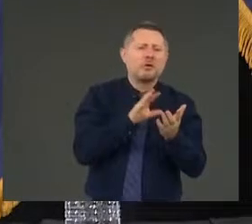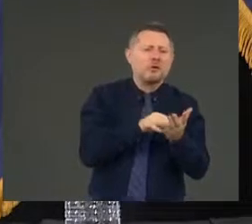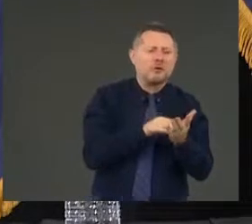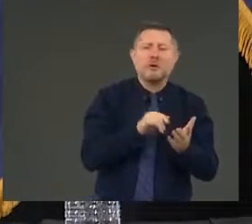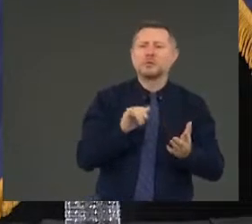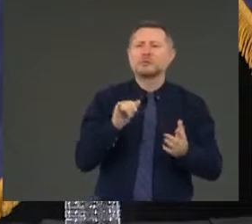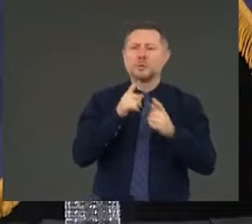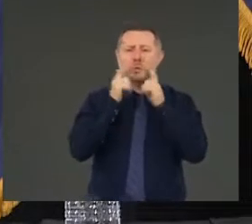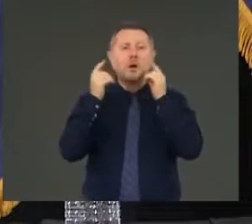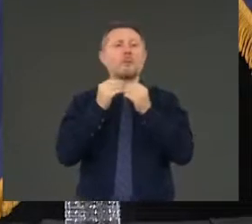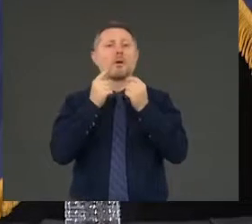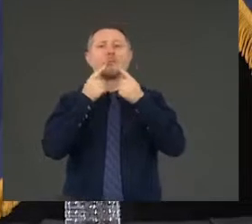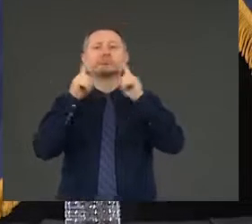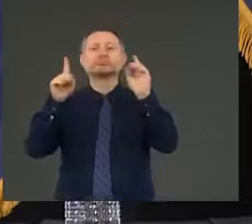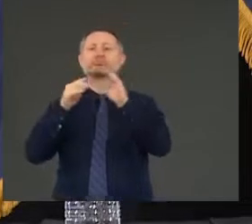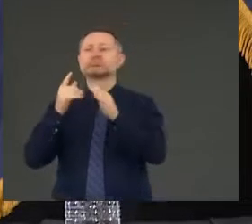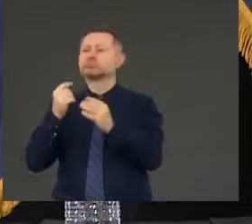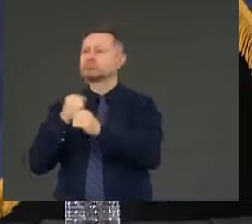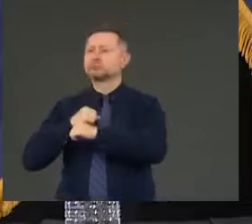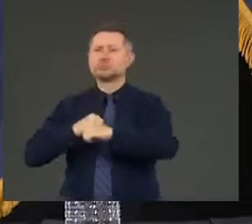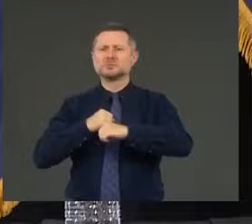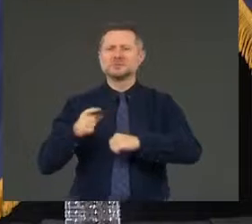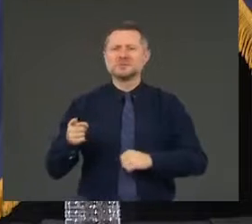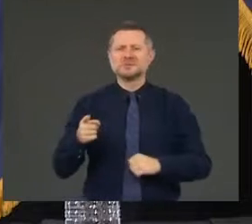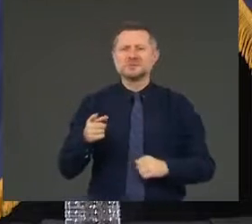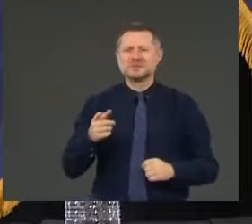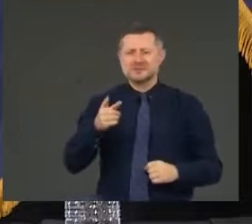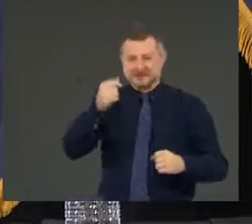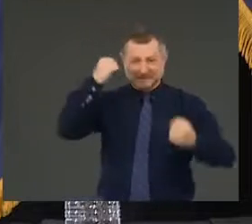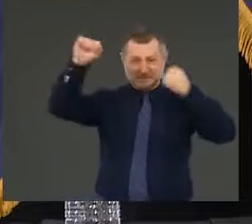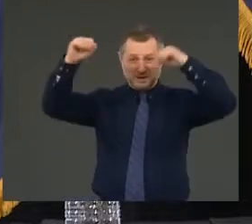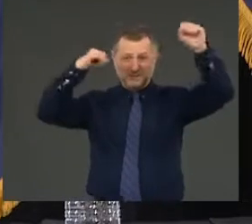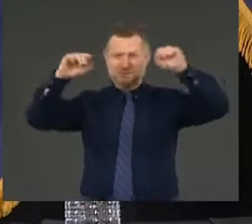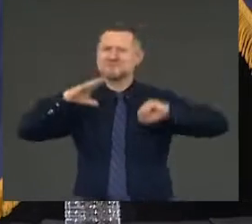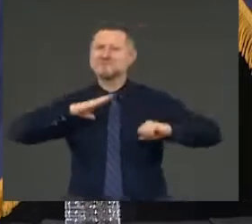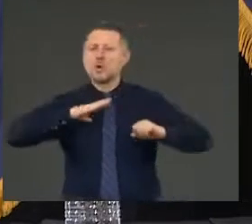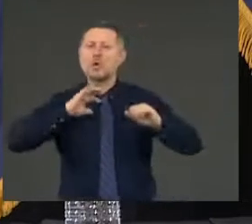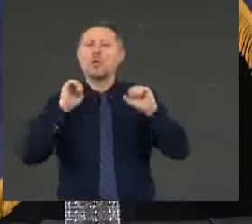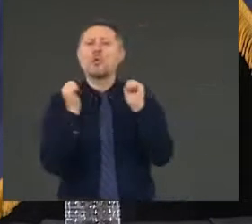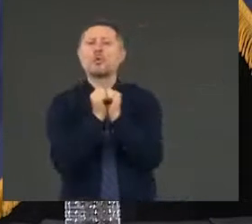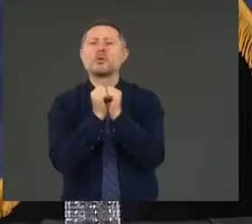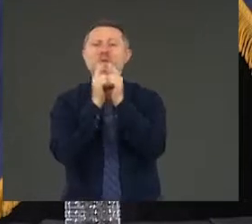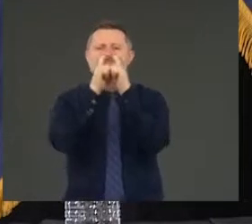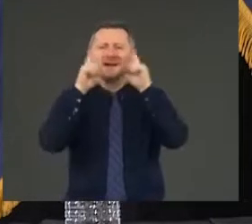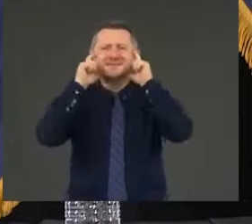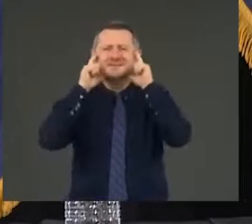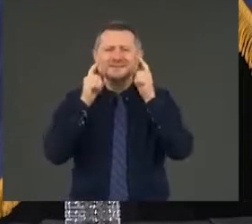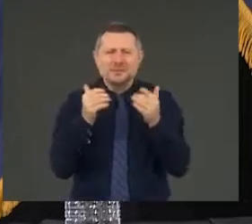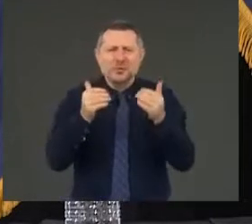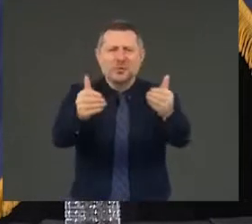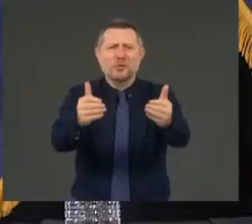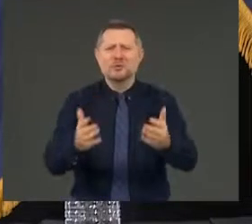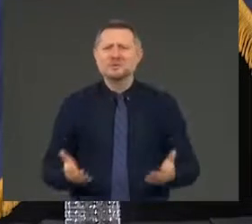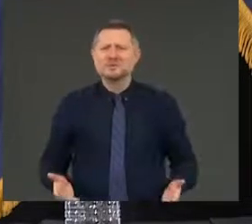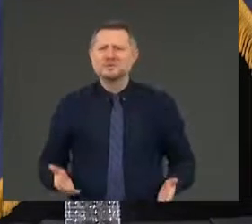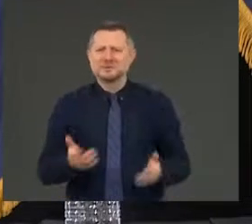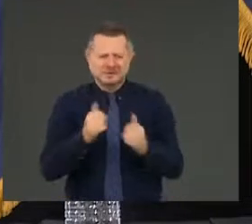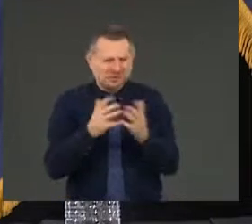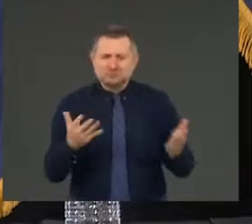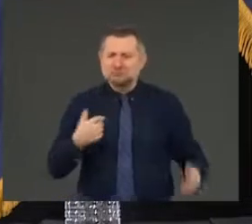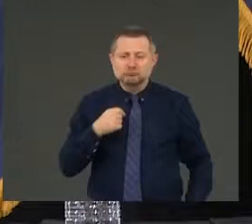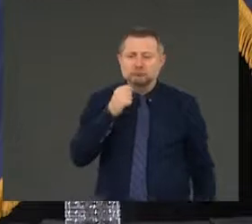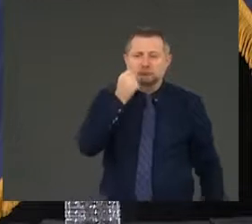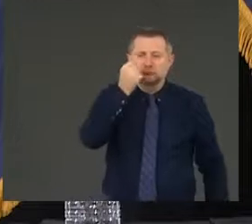is. Demonstrate with a mask on. What's the difference? I mean, I still do